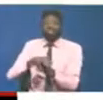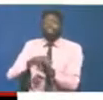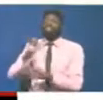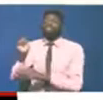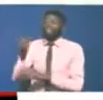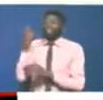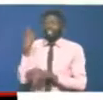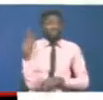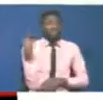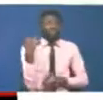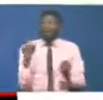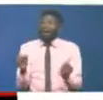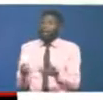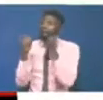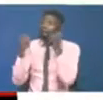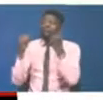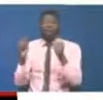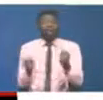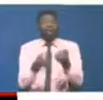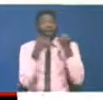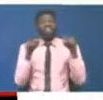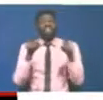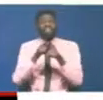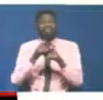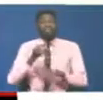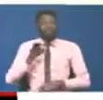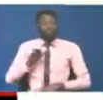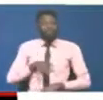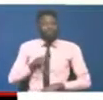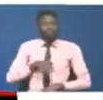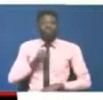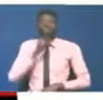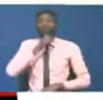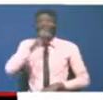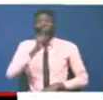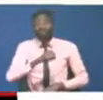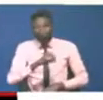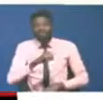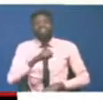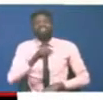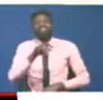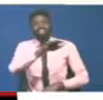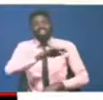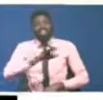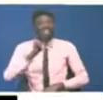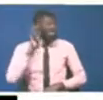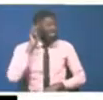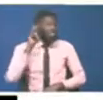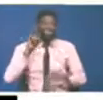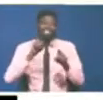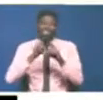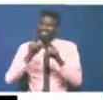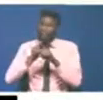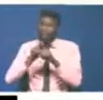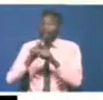of lynching of older women in Kisii and in Kilifi on account of their age,